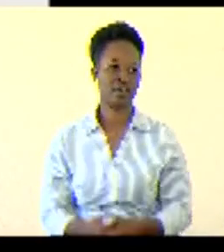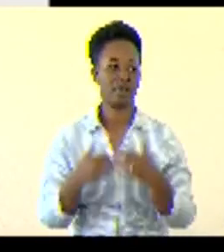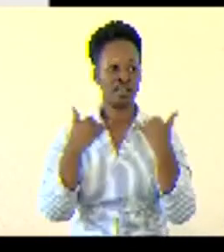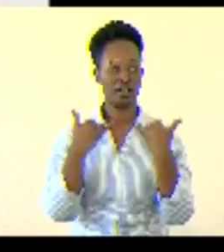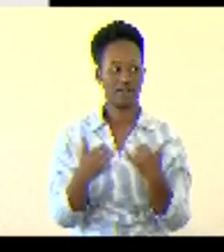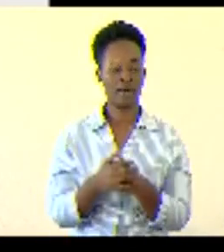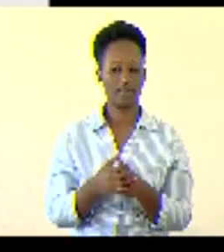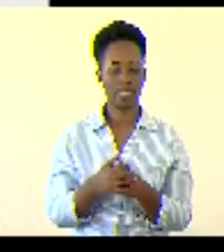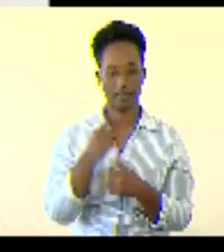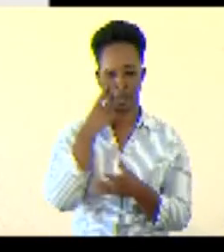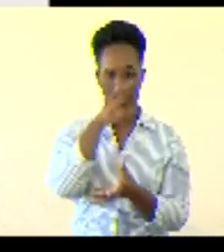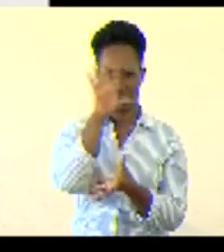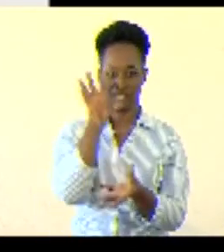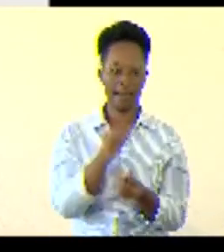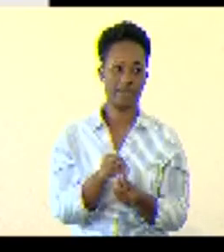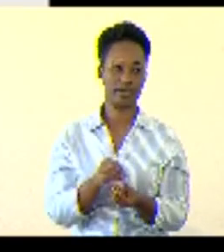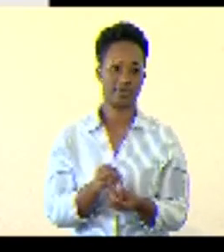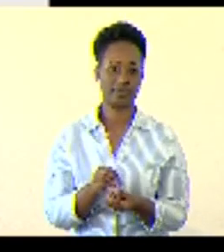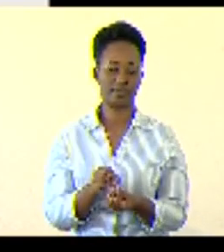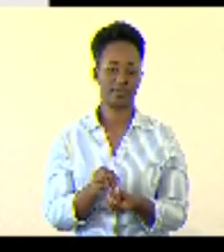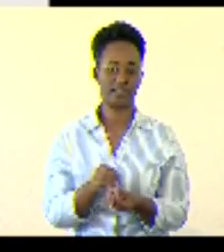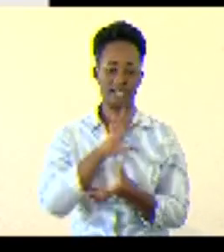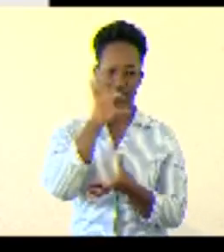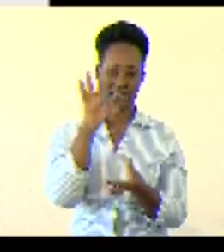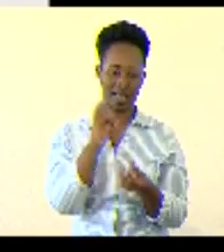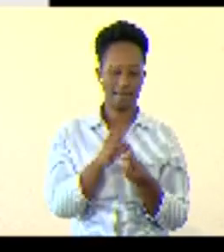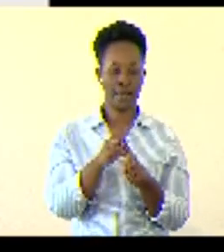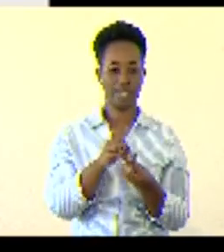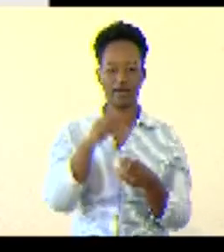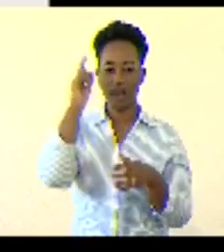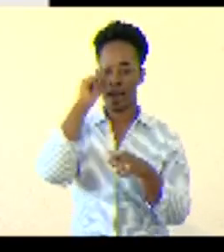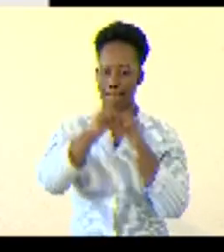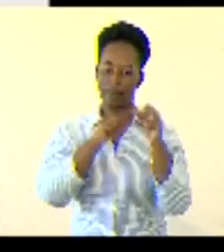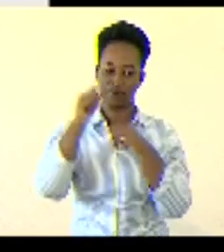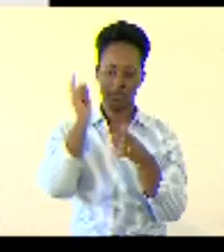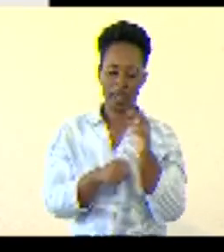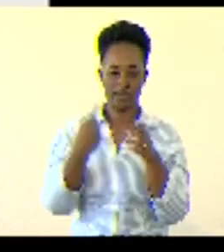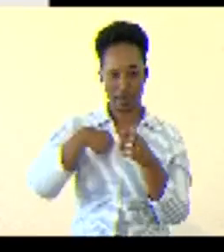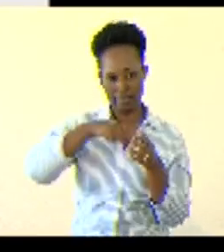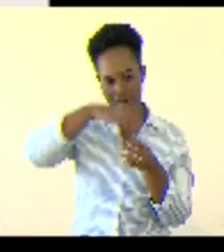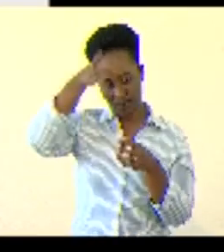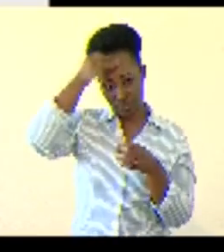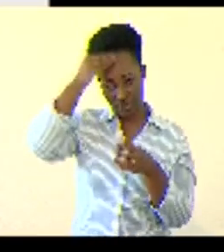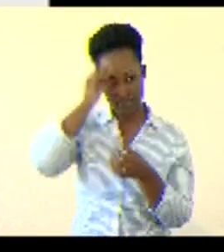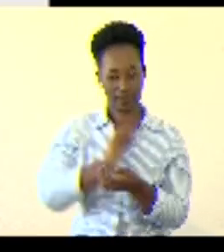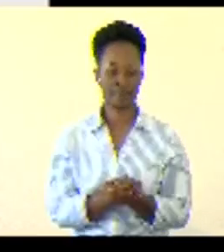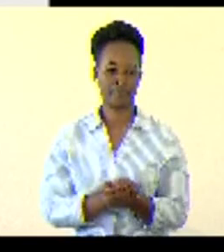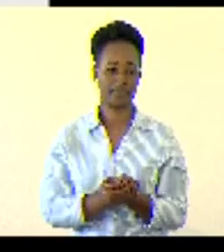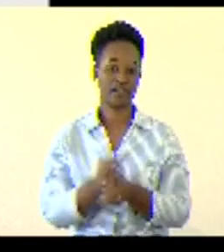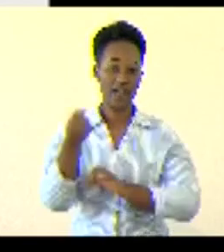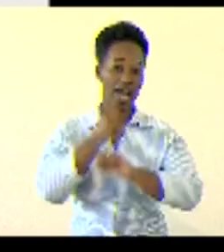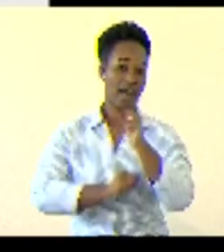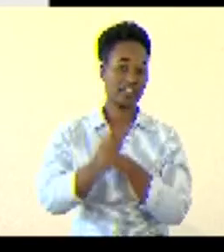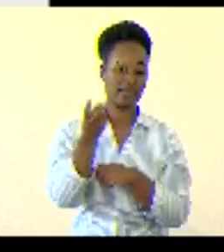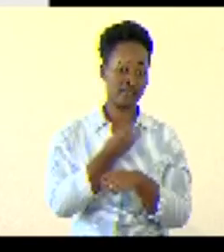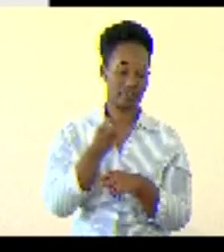to the summary now. I'm making a summary of what we've been talking about. Let me just make a summary. Active